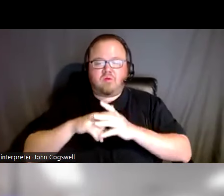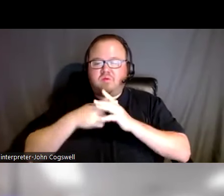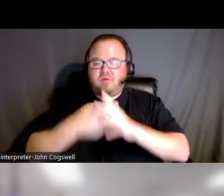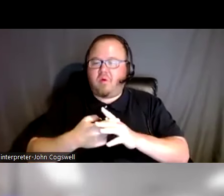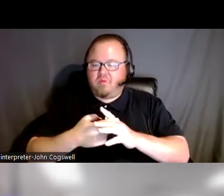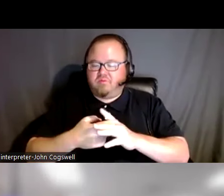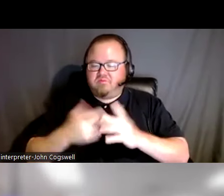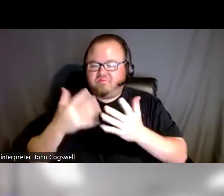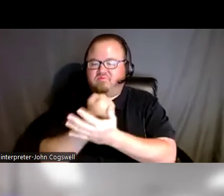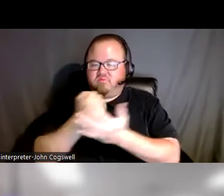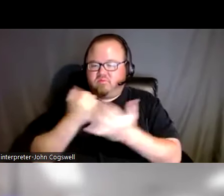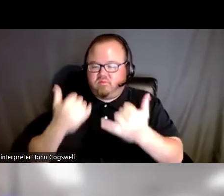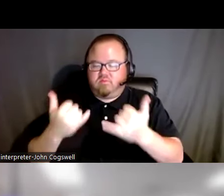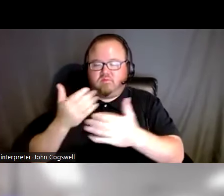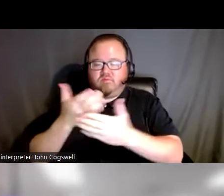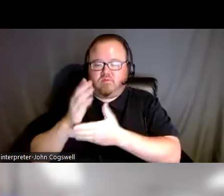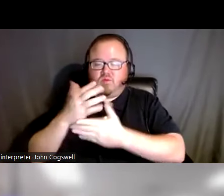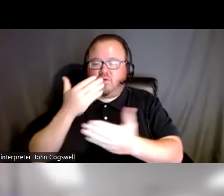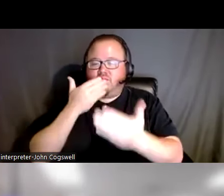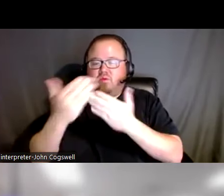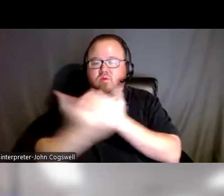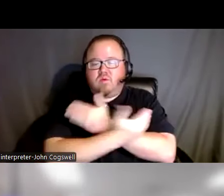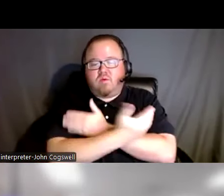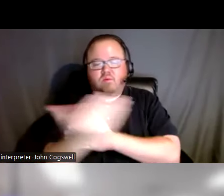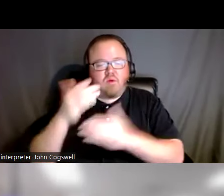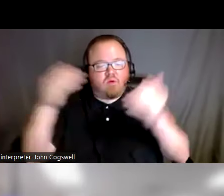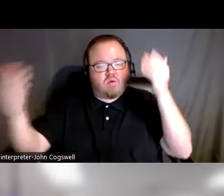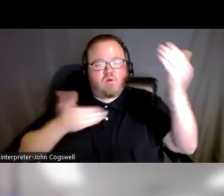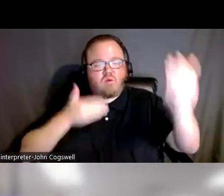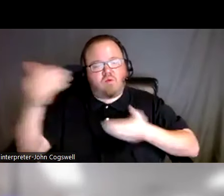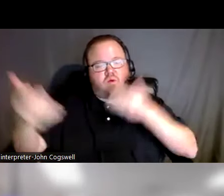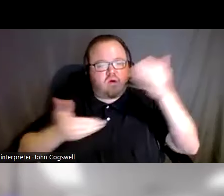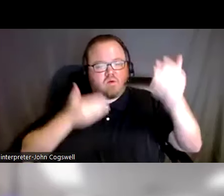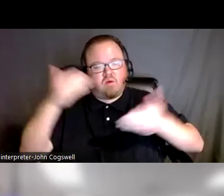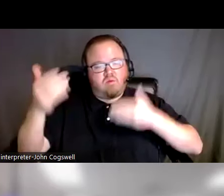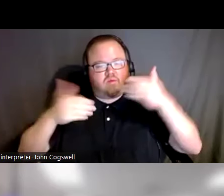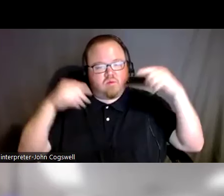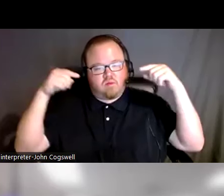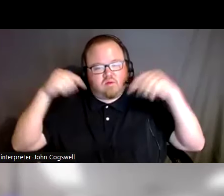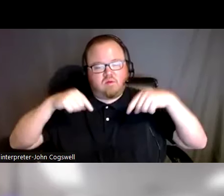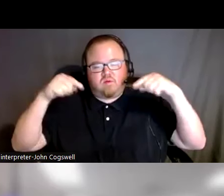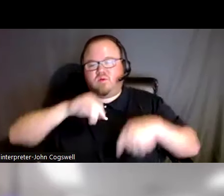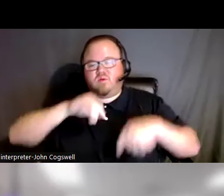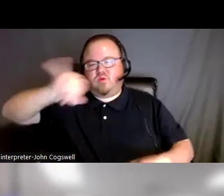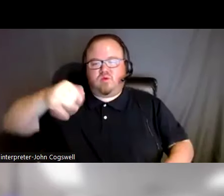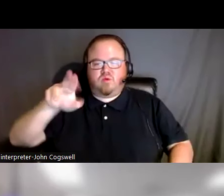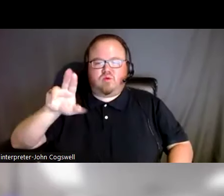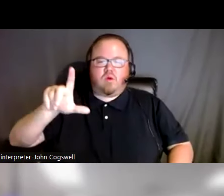Uh, all right, so good morning, everyone. Welcome to the July